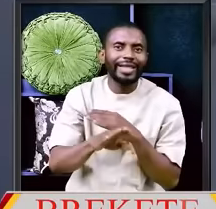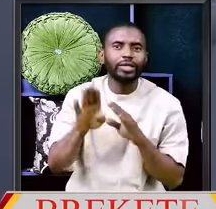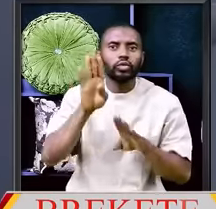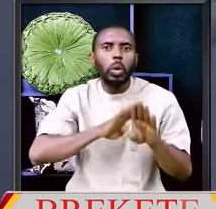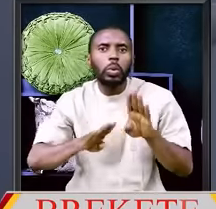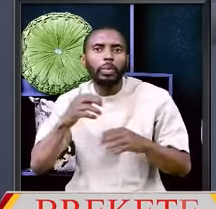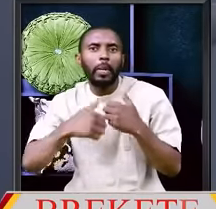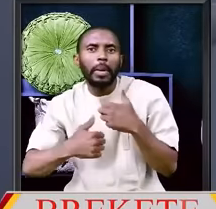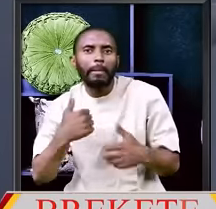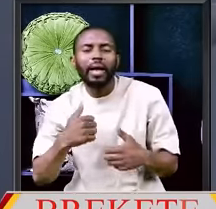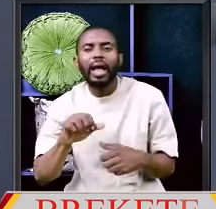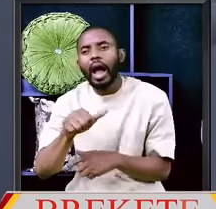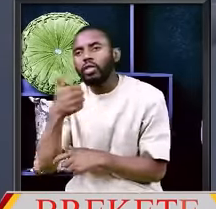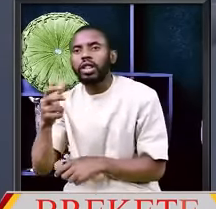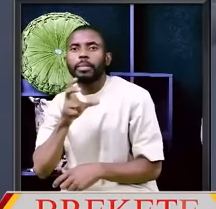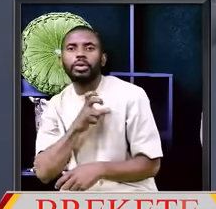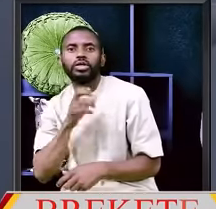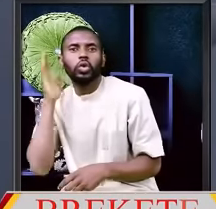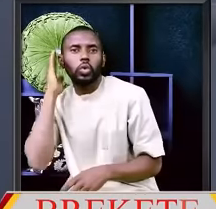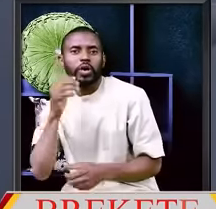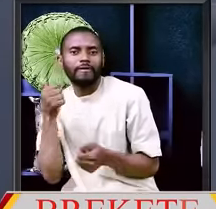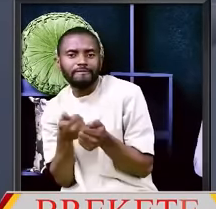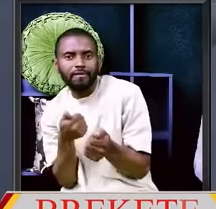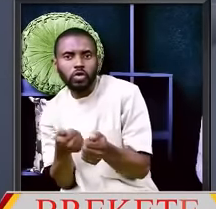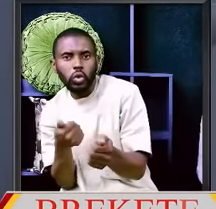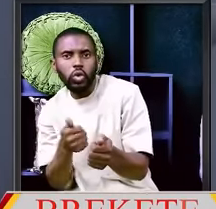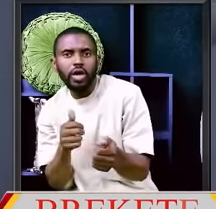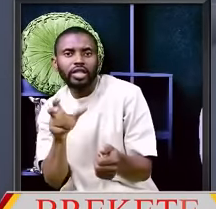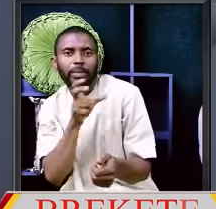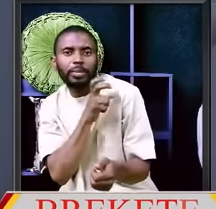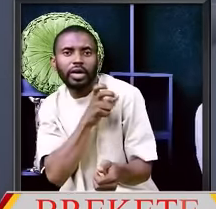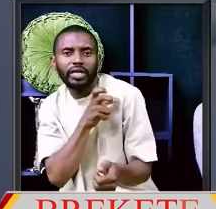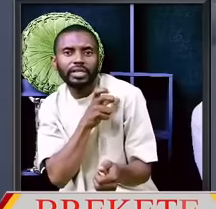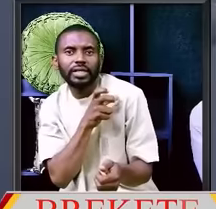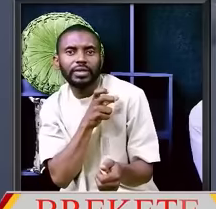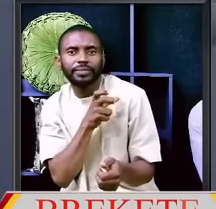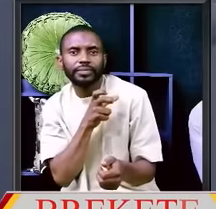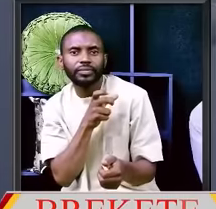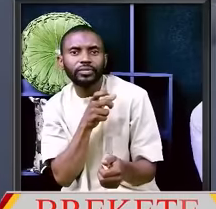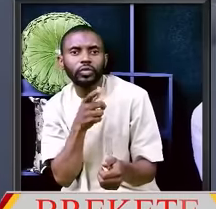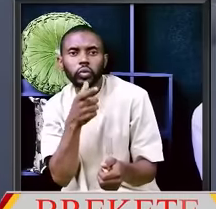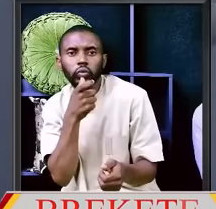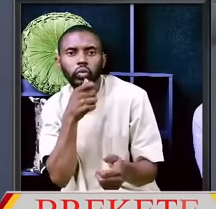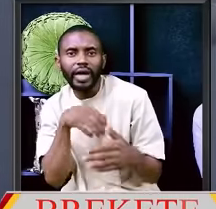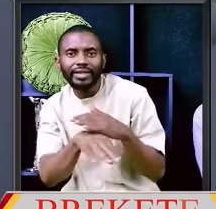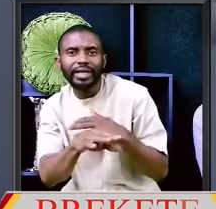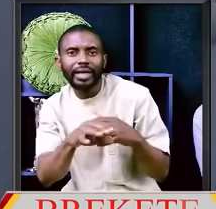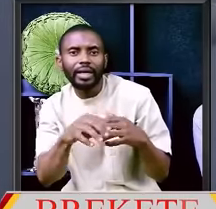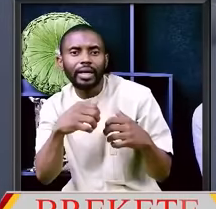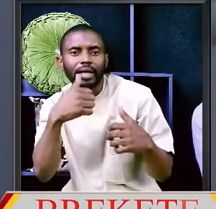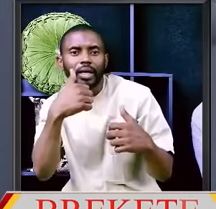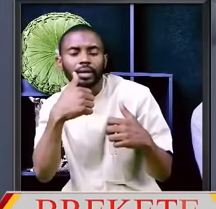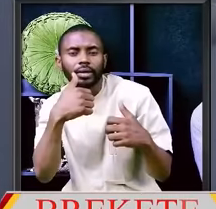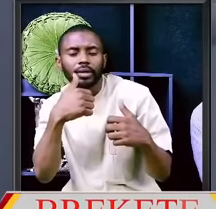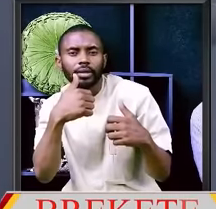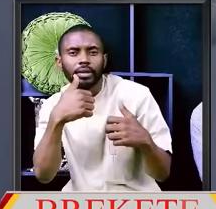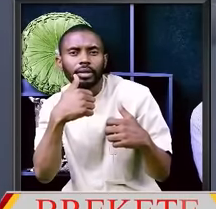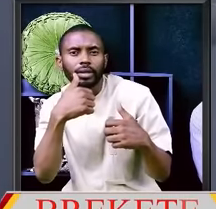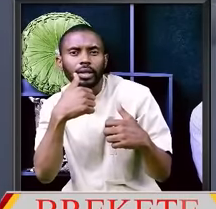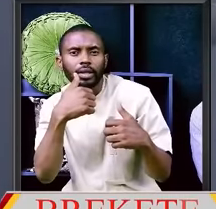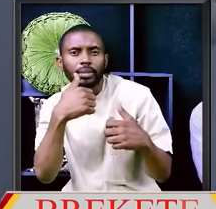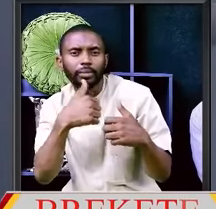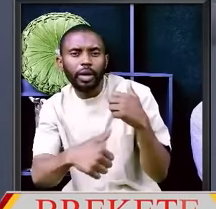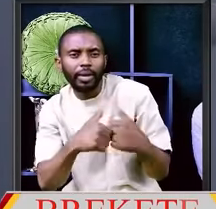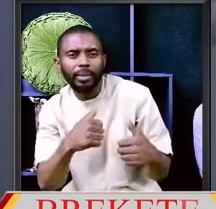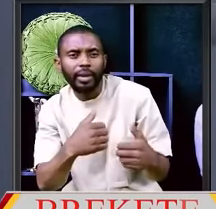trouble. Another policeman go follow the policeman way enter trouble back. They say bring money make we